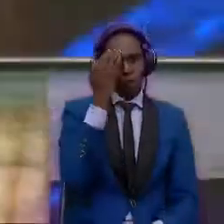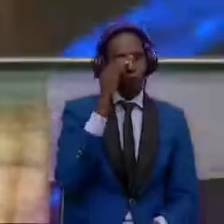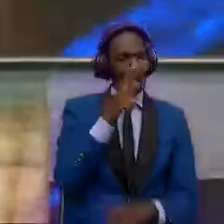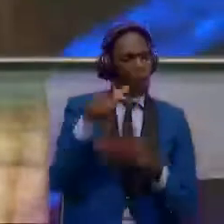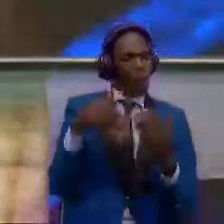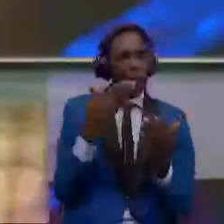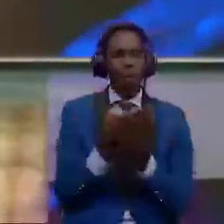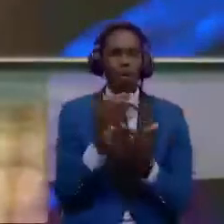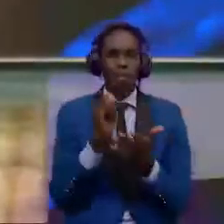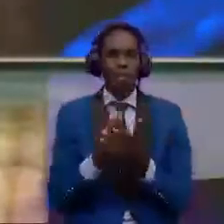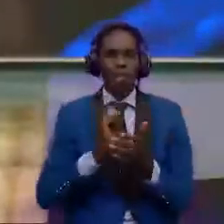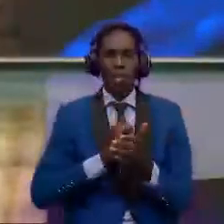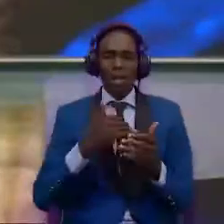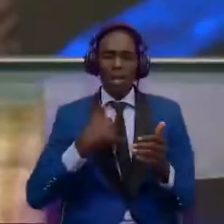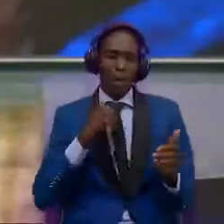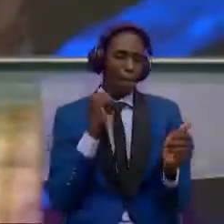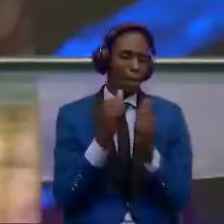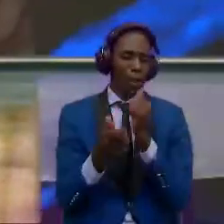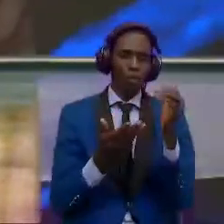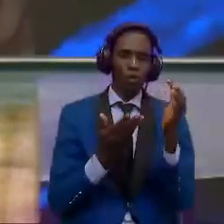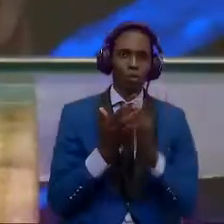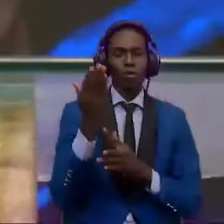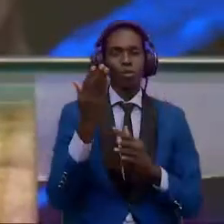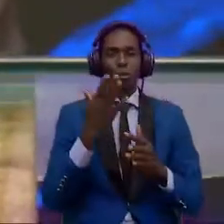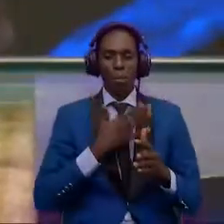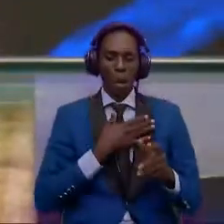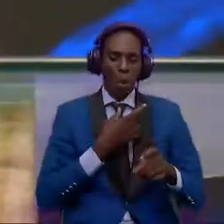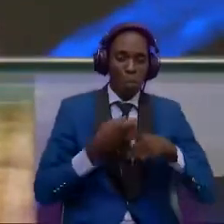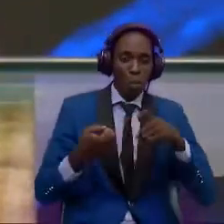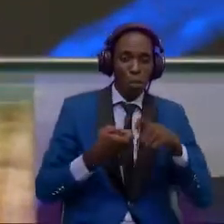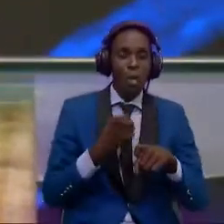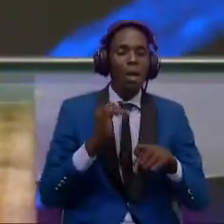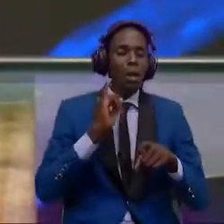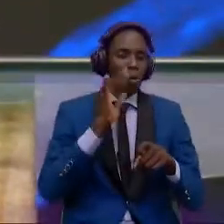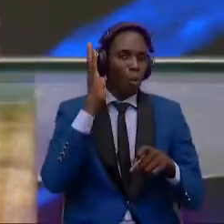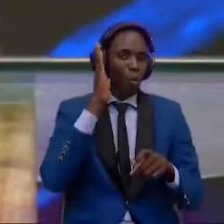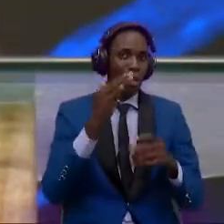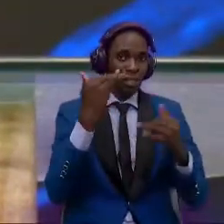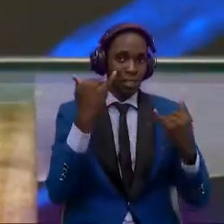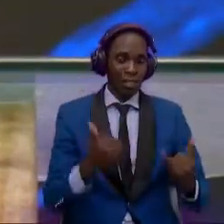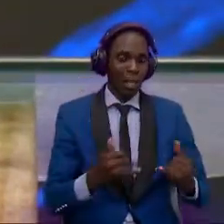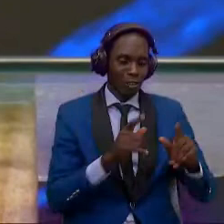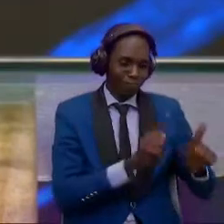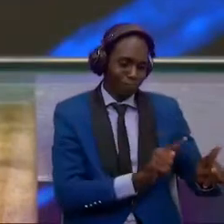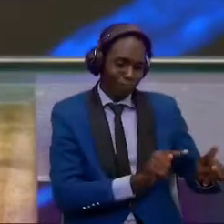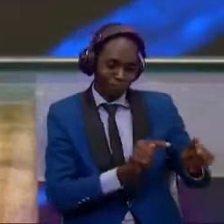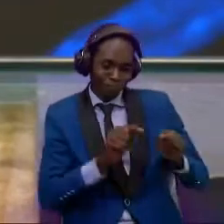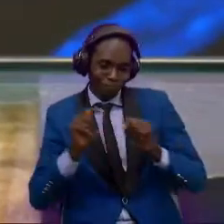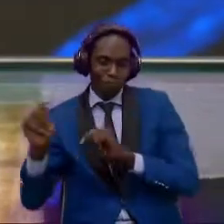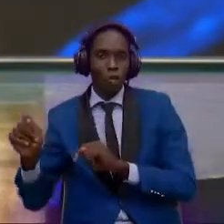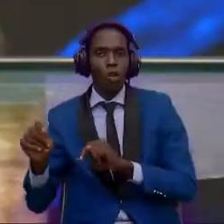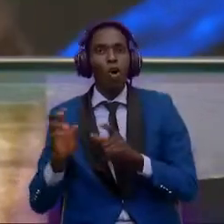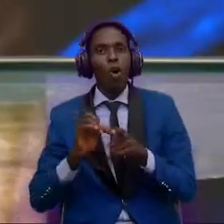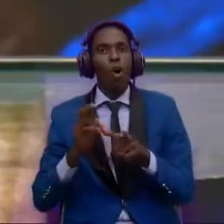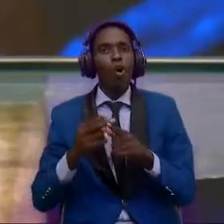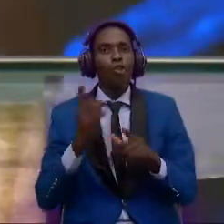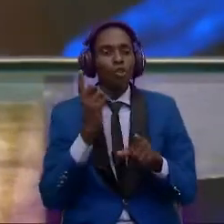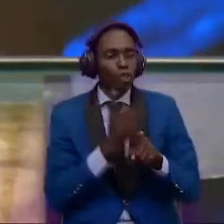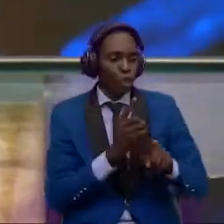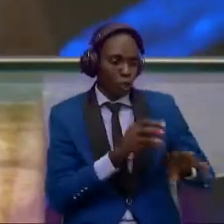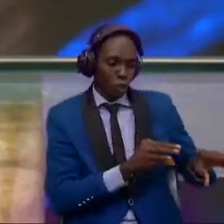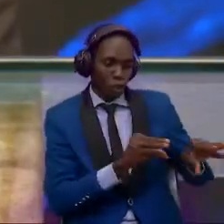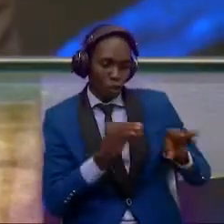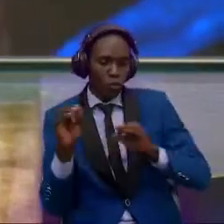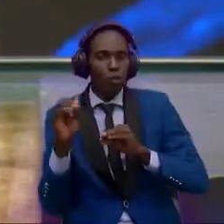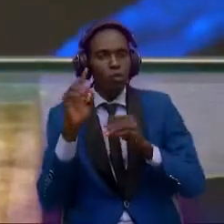I've gone through, my persecution, is going to now transfer or just migrate to what it should be for